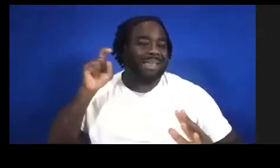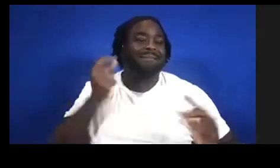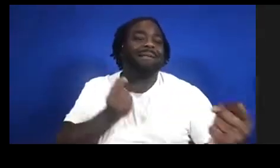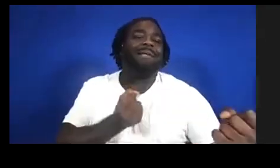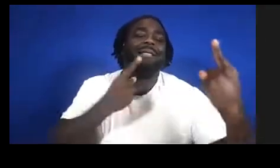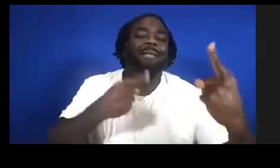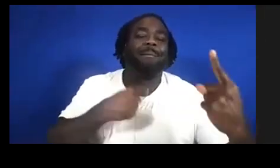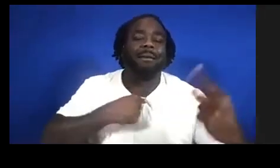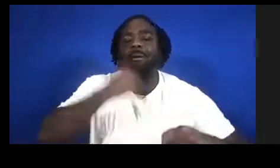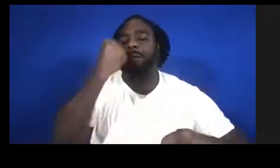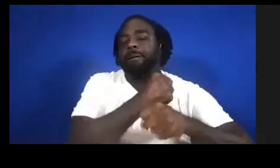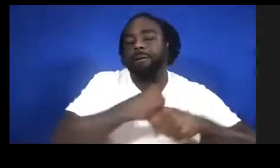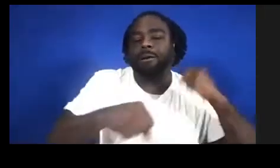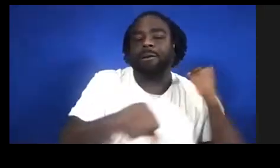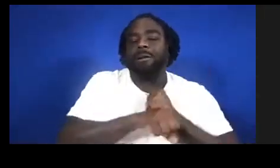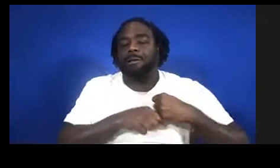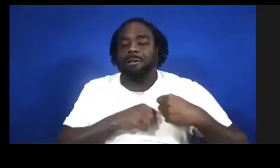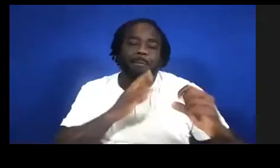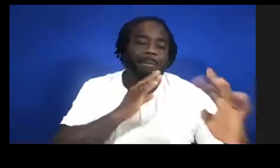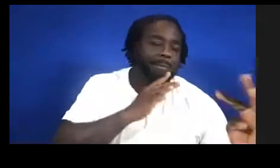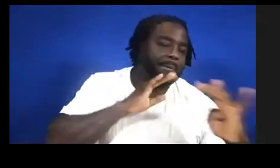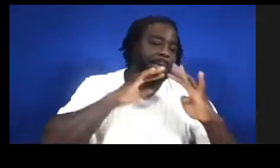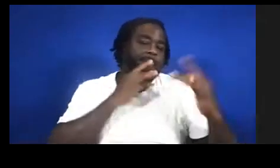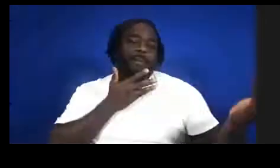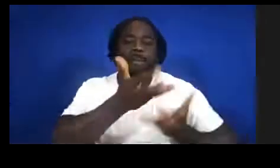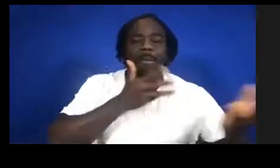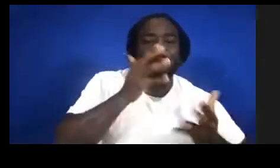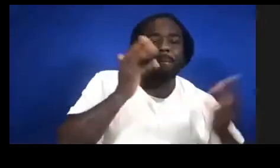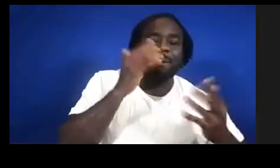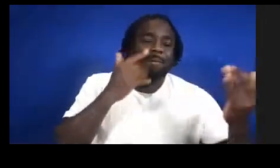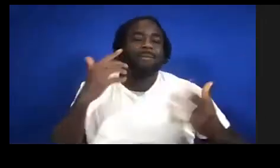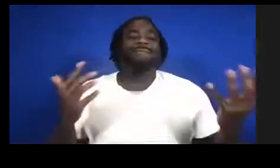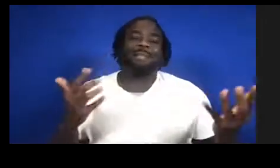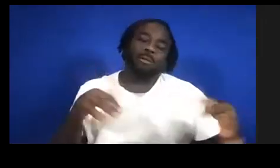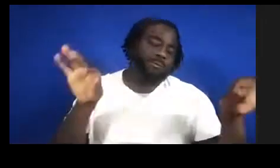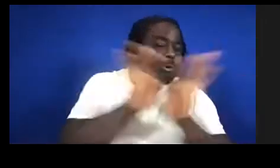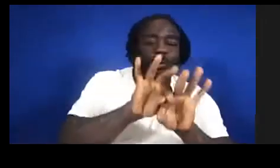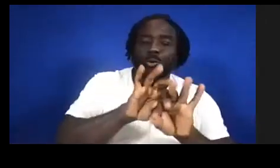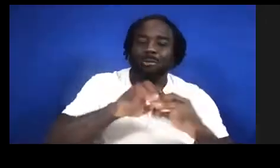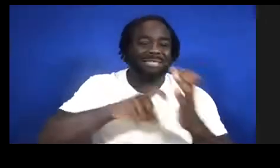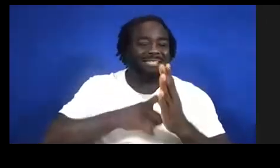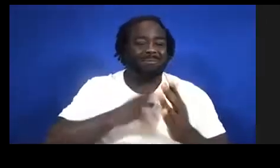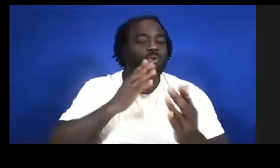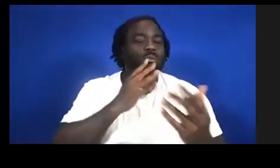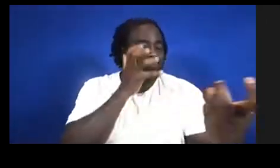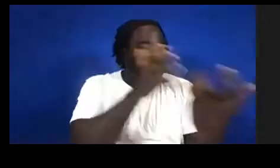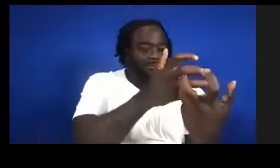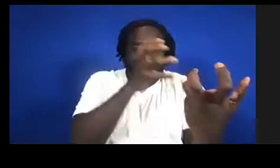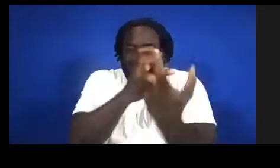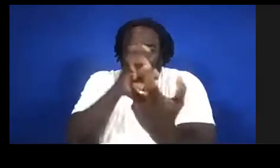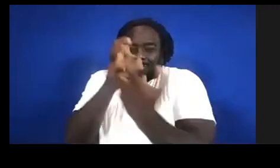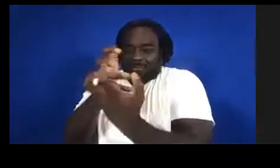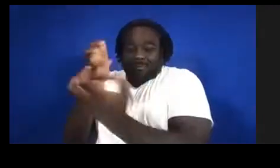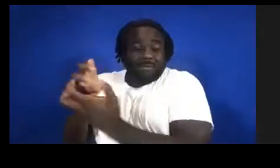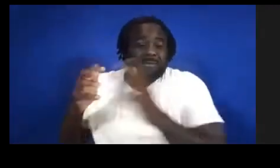So, you need to have somebody who really is able to vibe with you, is able to,